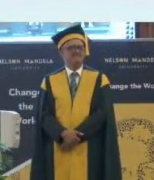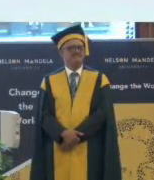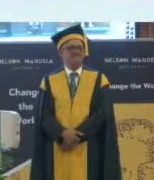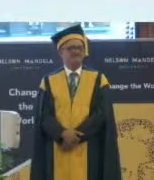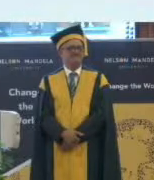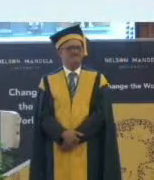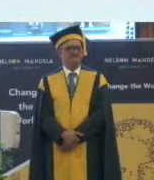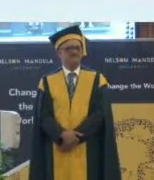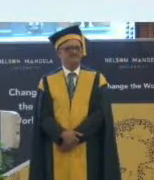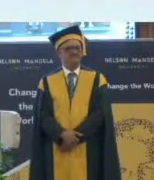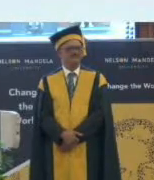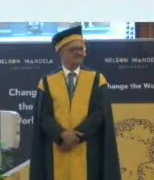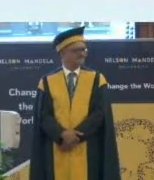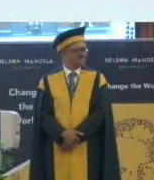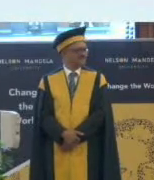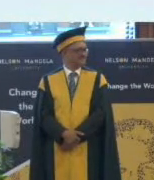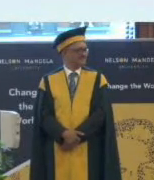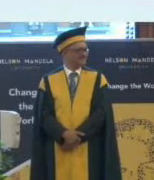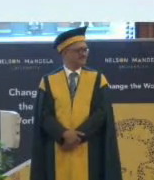Simamkele April.